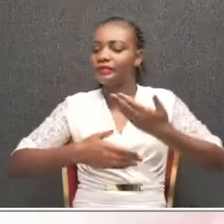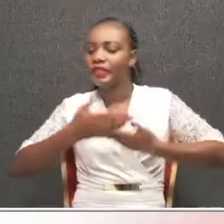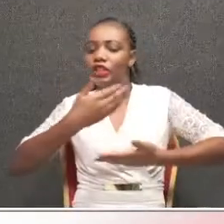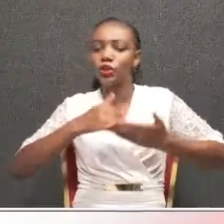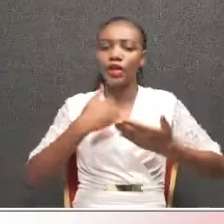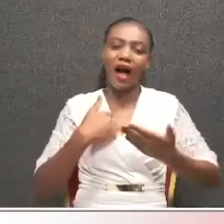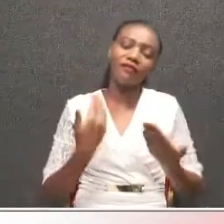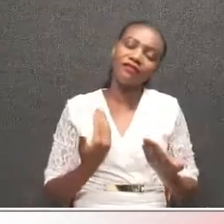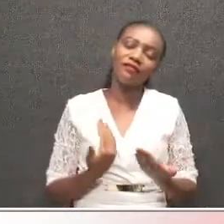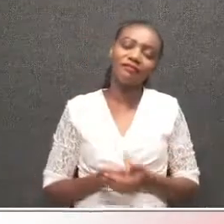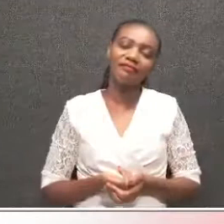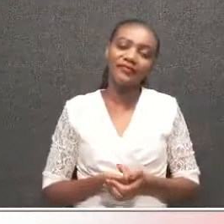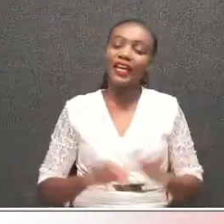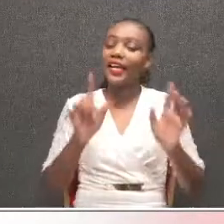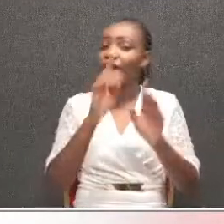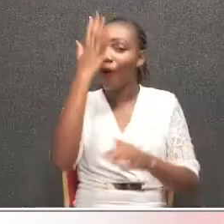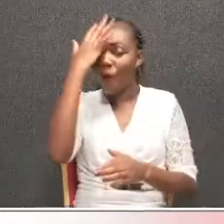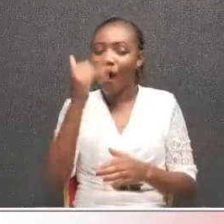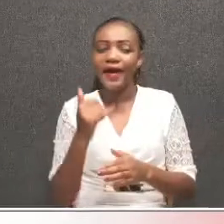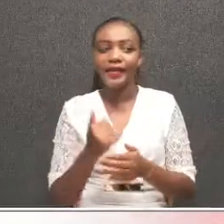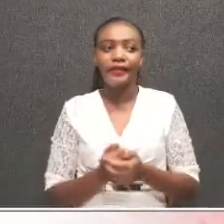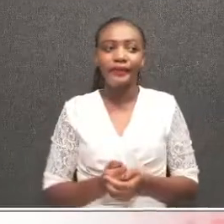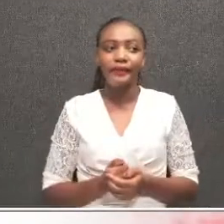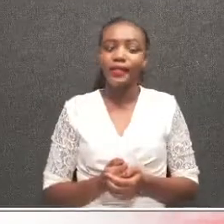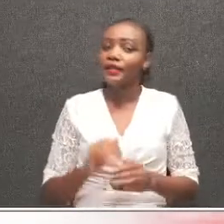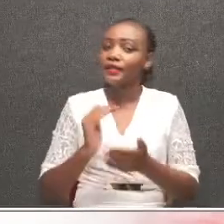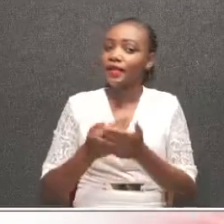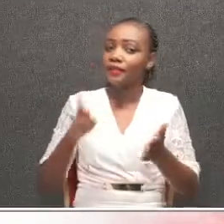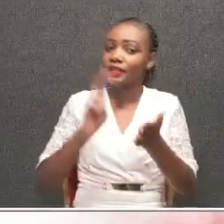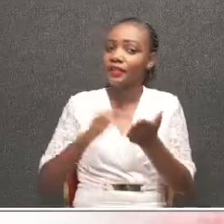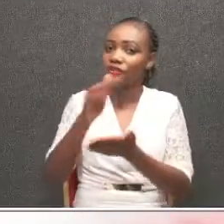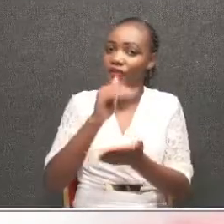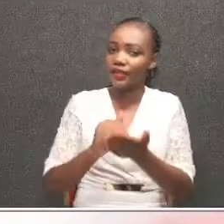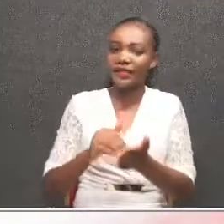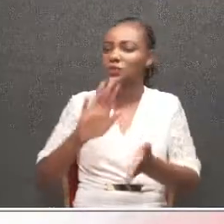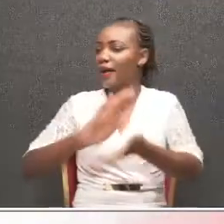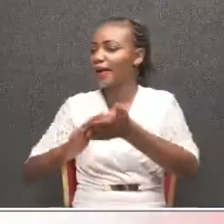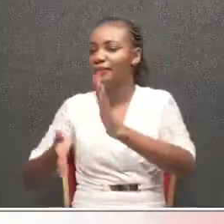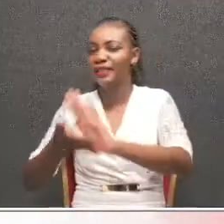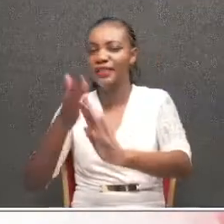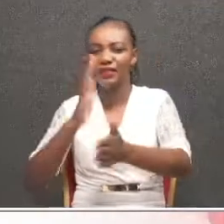pass time, as majority of the registration centers remained deserted.